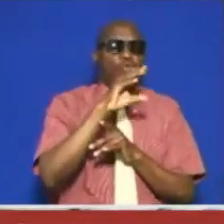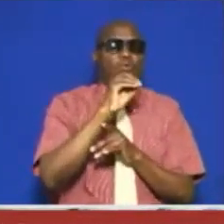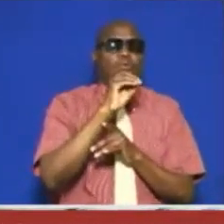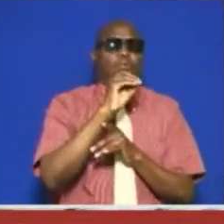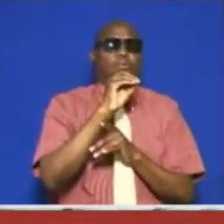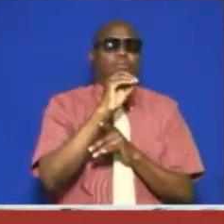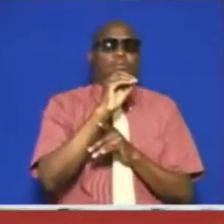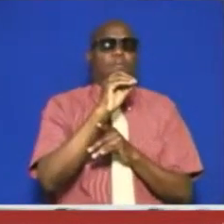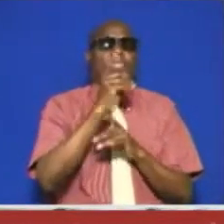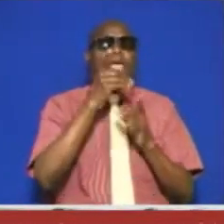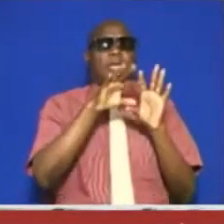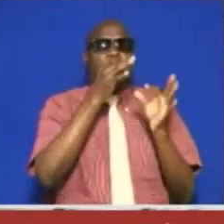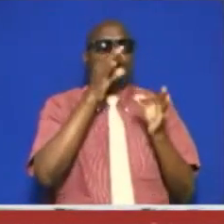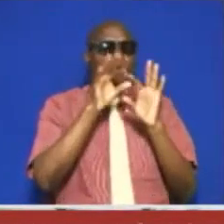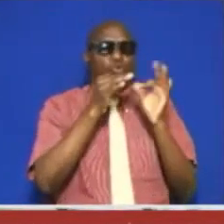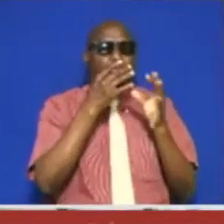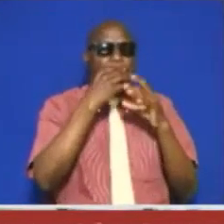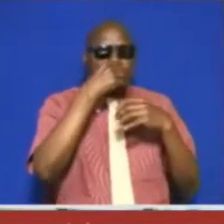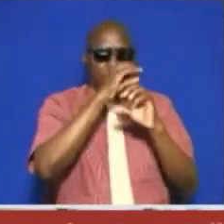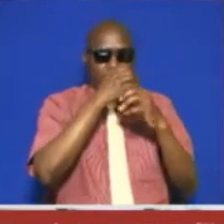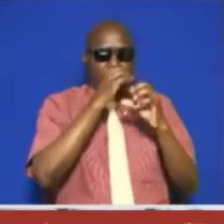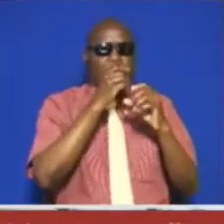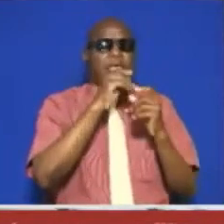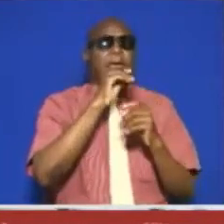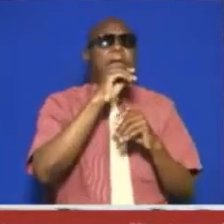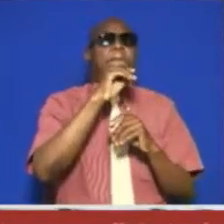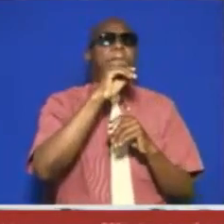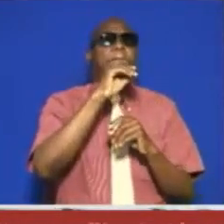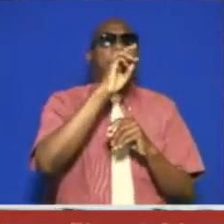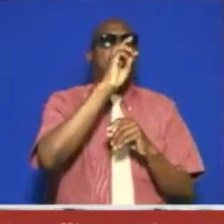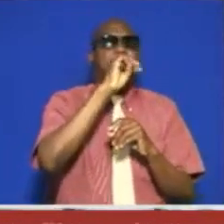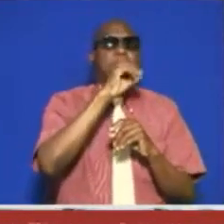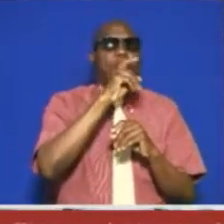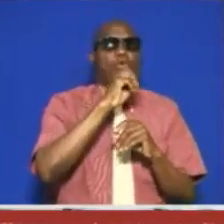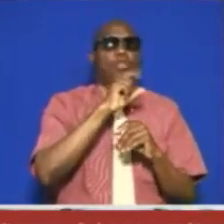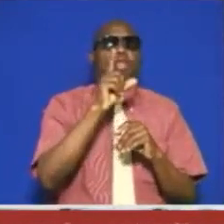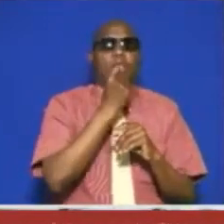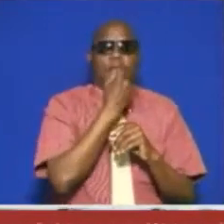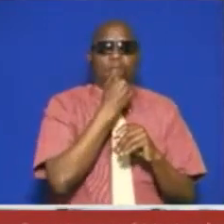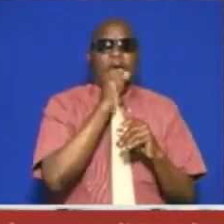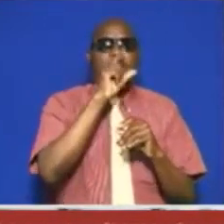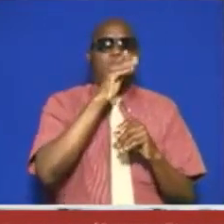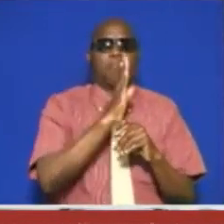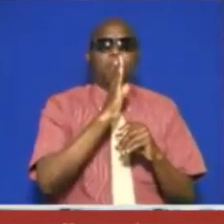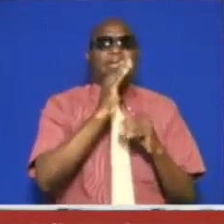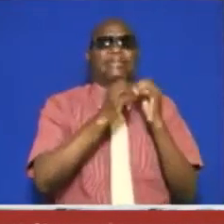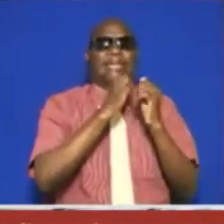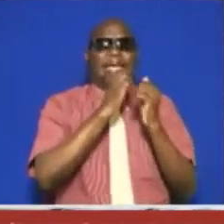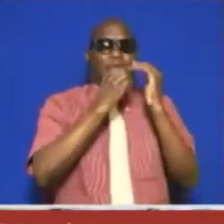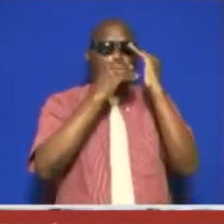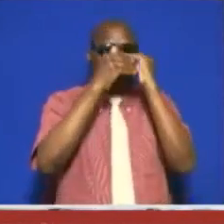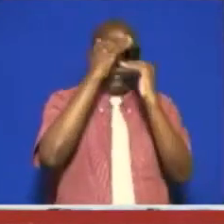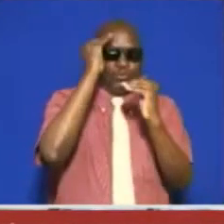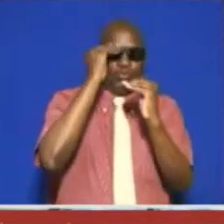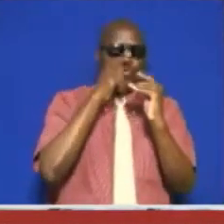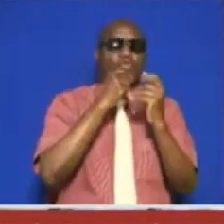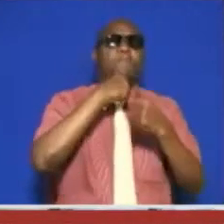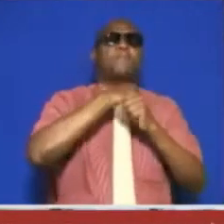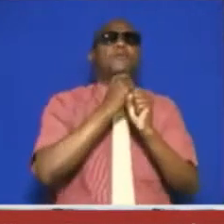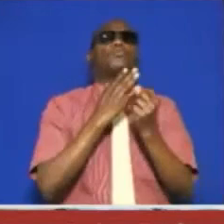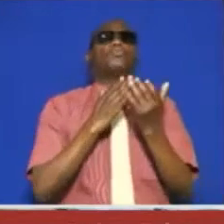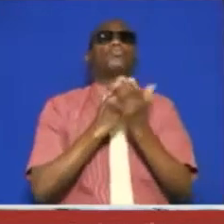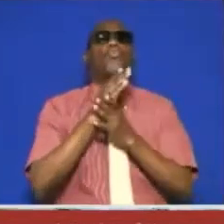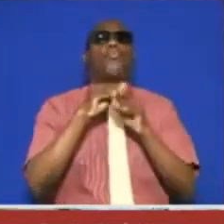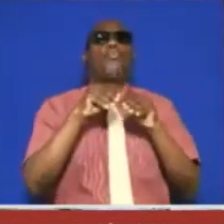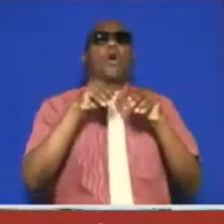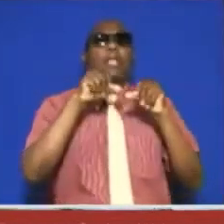established and certified medical laboratories run by the medical laboratory science professionals to ensure